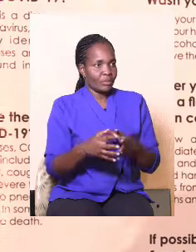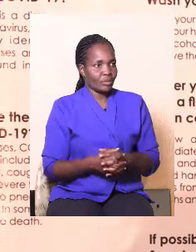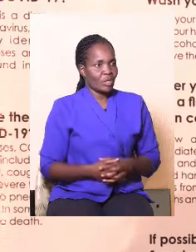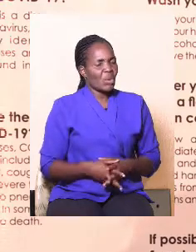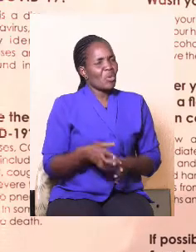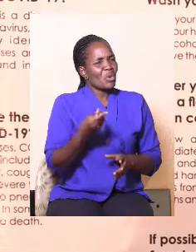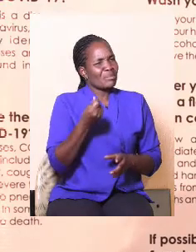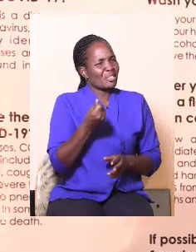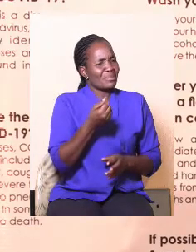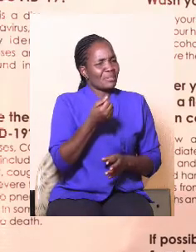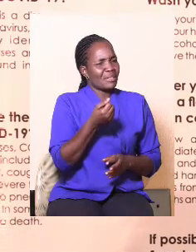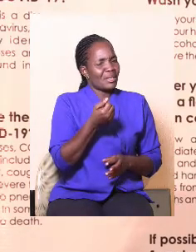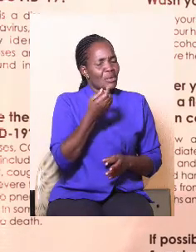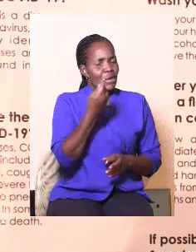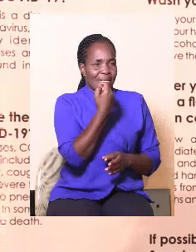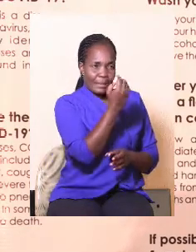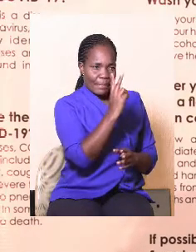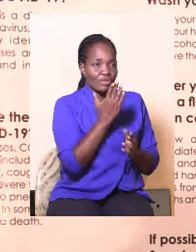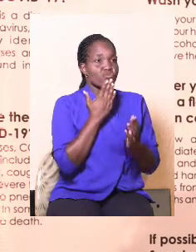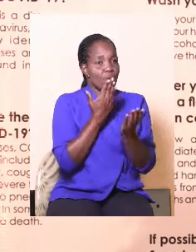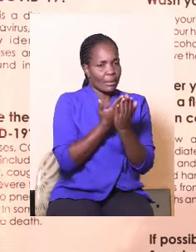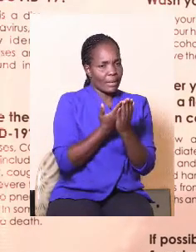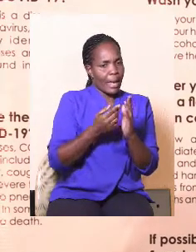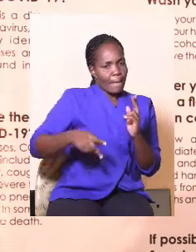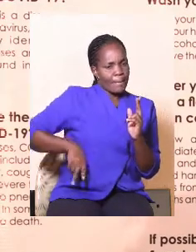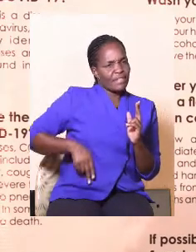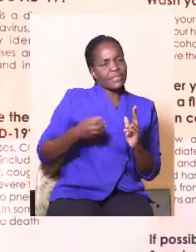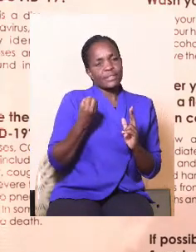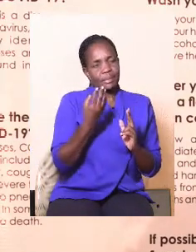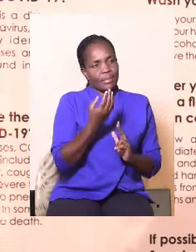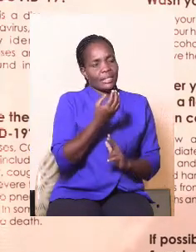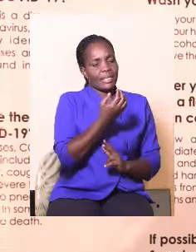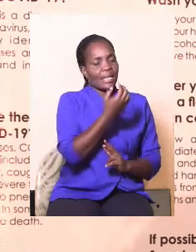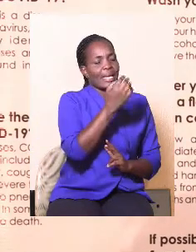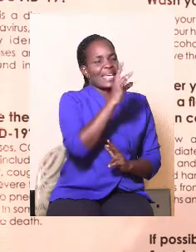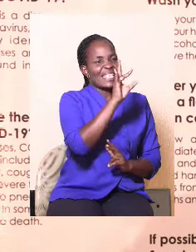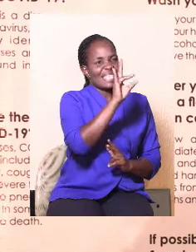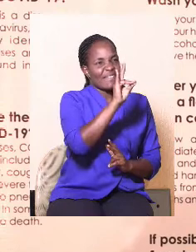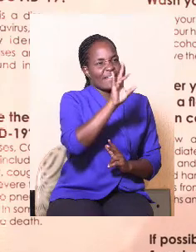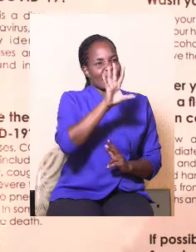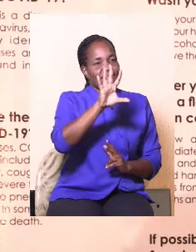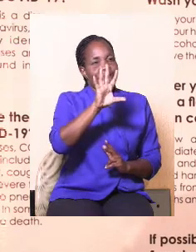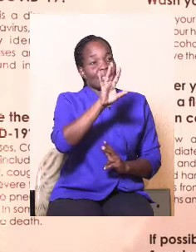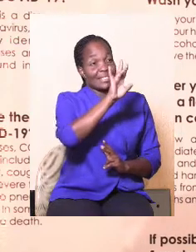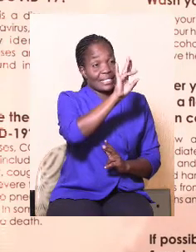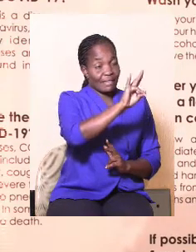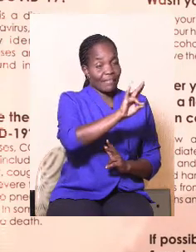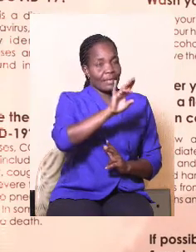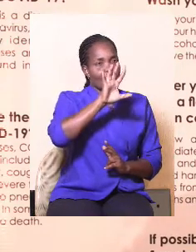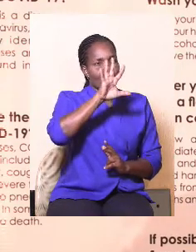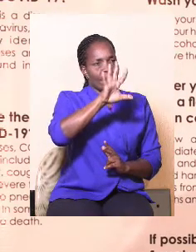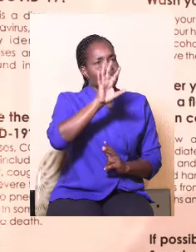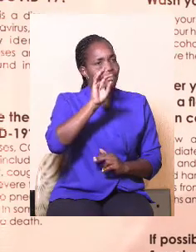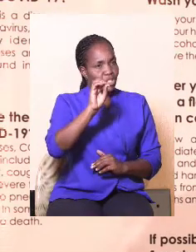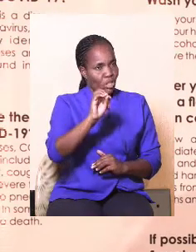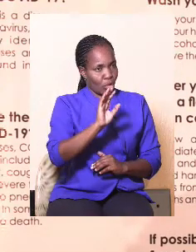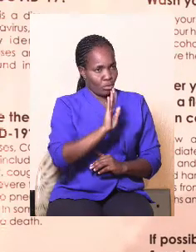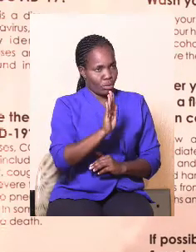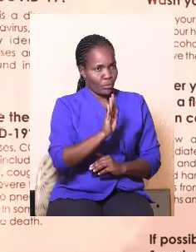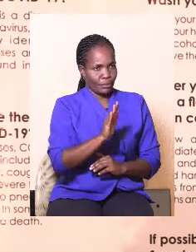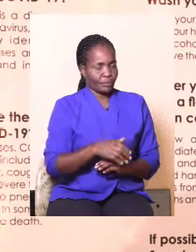it's 750 per person. So what's the thing behind that? The thing behind that,